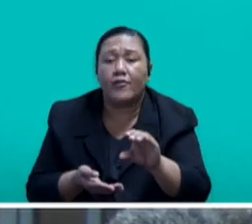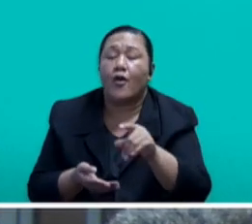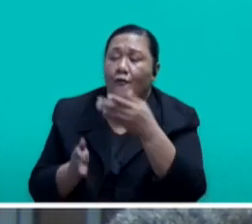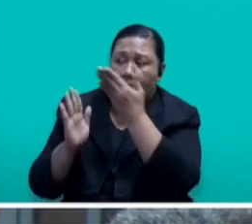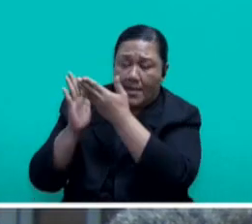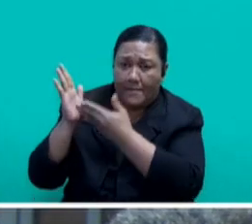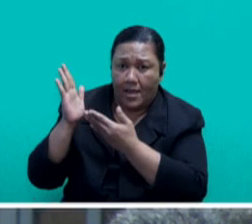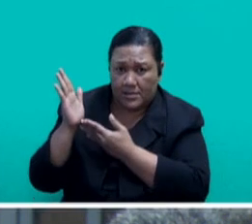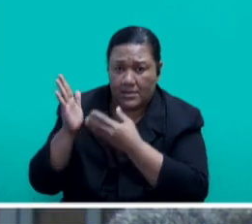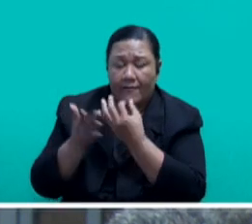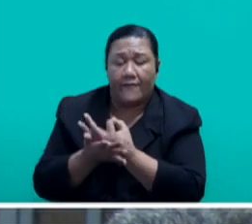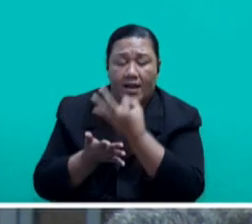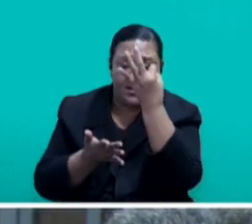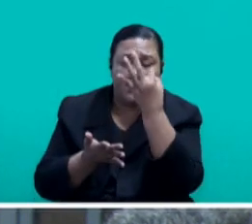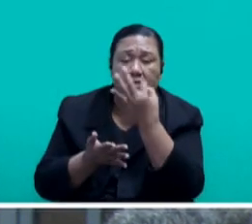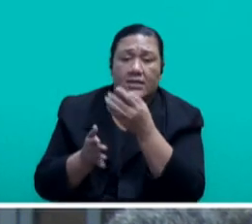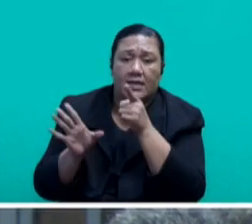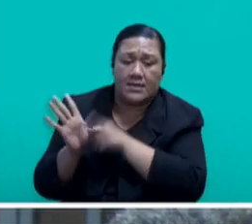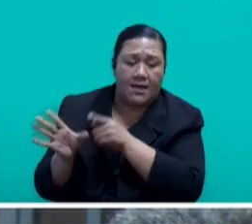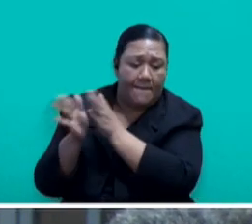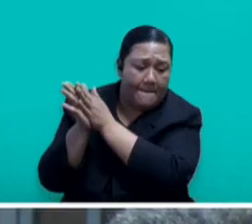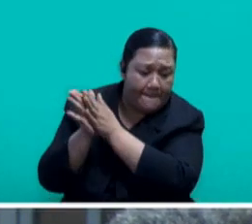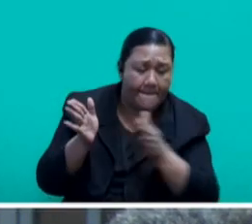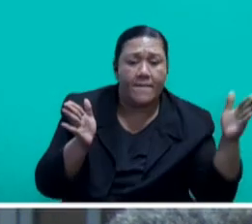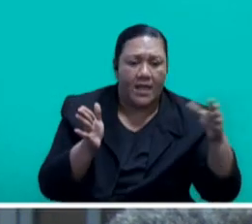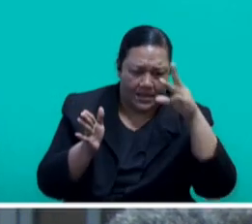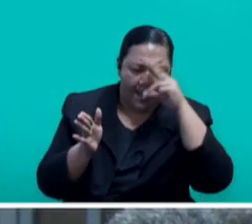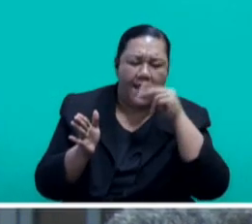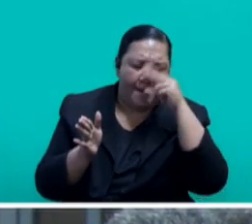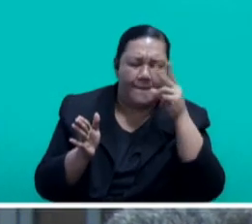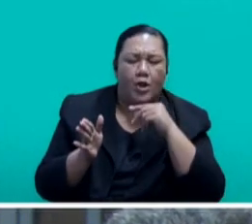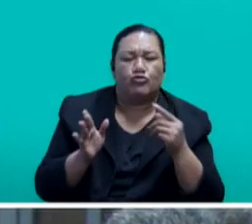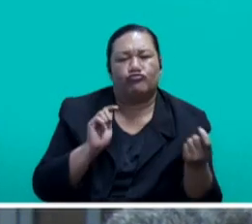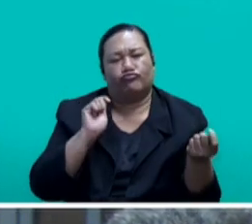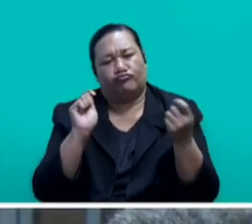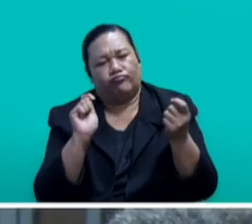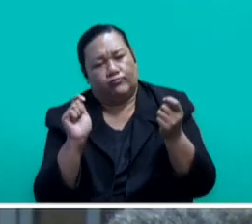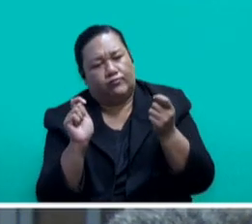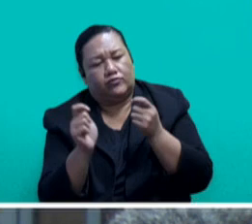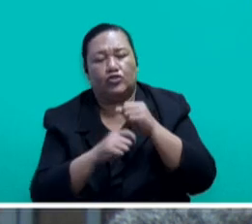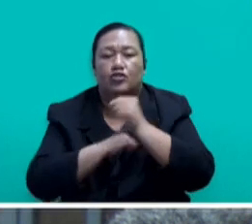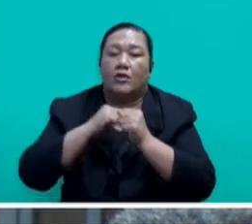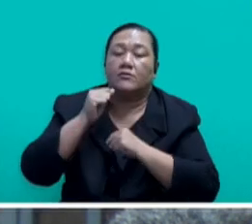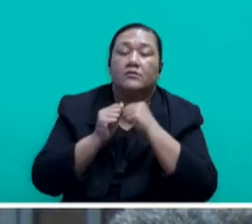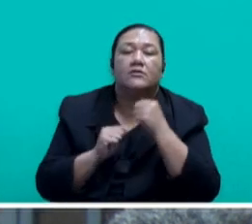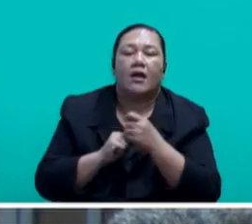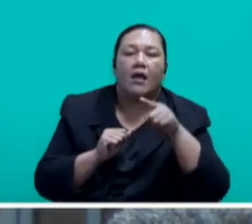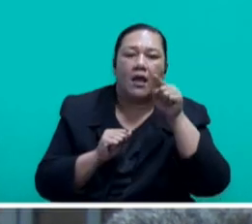2023-2024 financial year will enable us to re-strategize and revive this vital